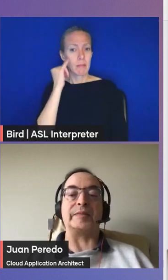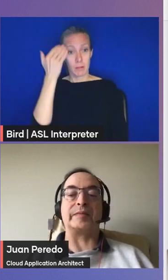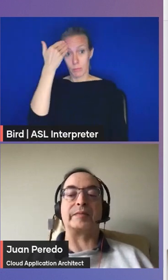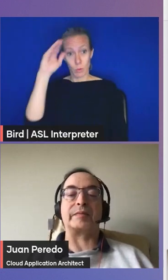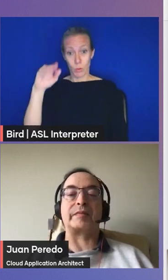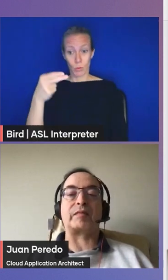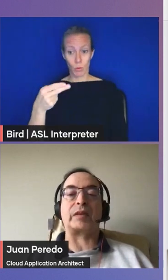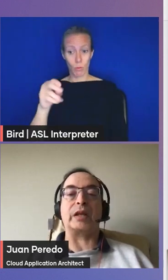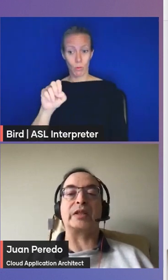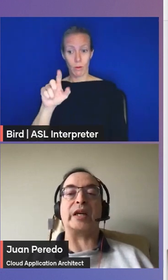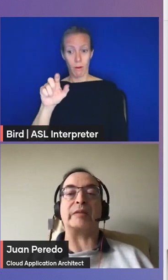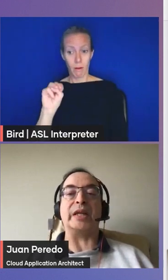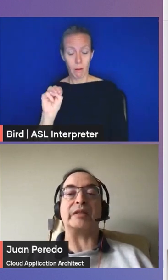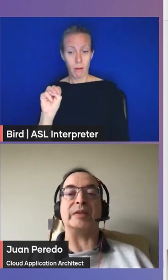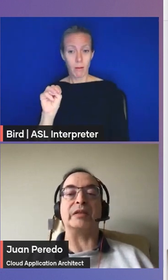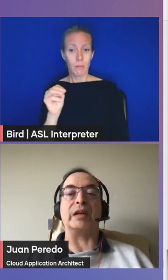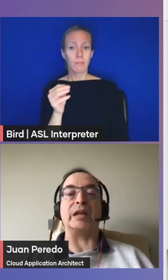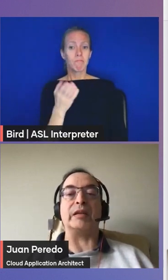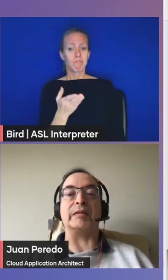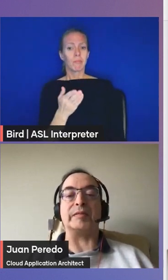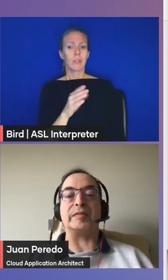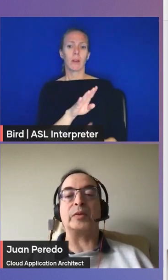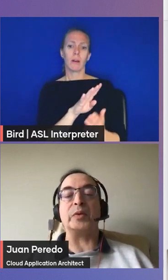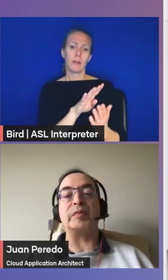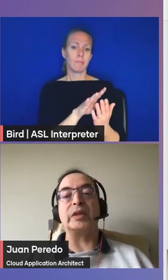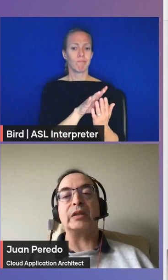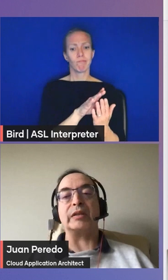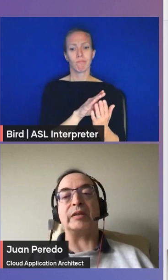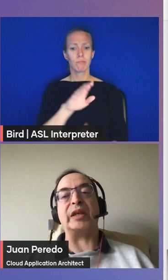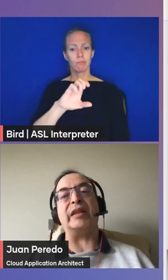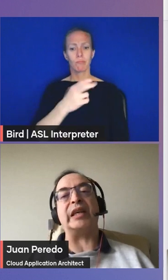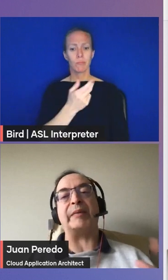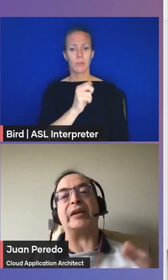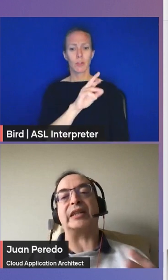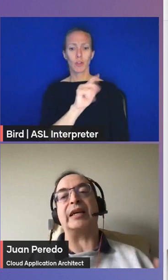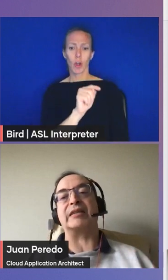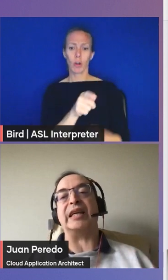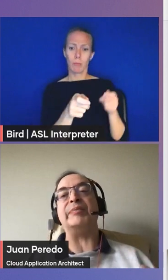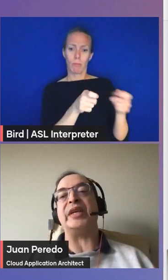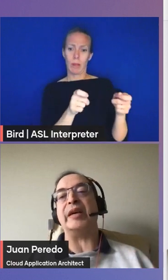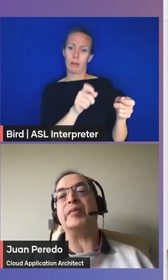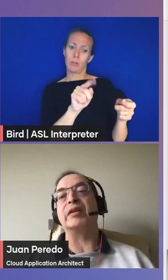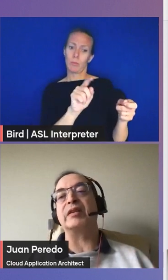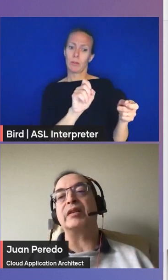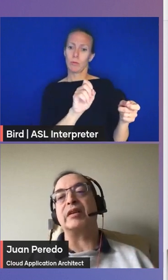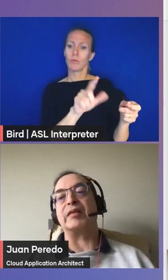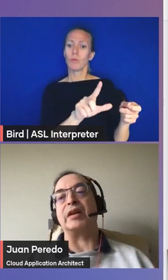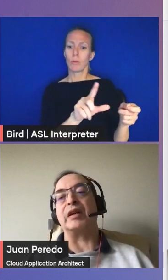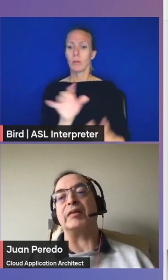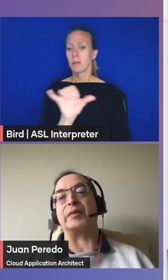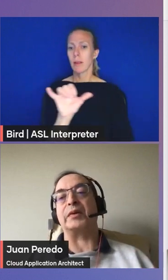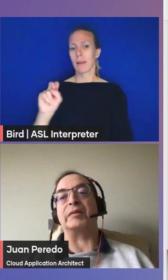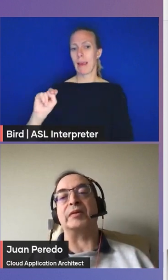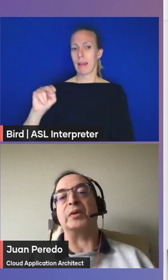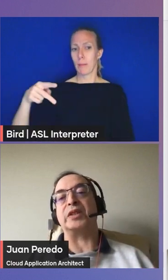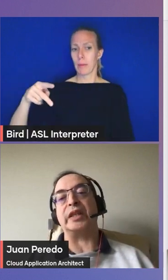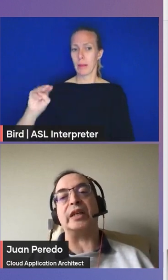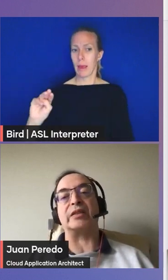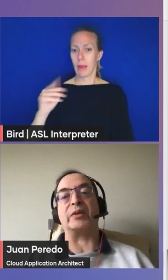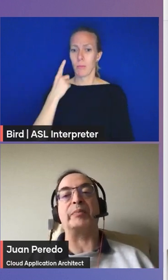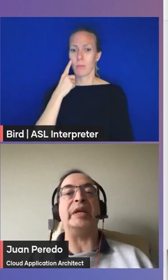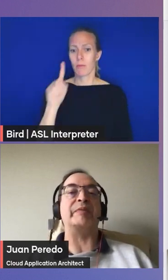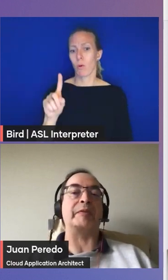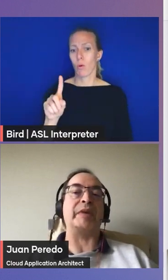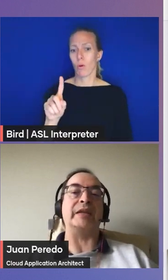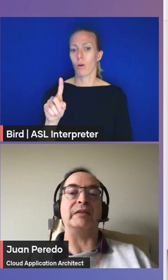a chart management tool. You can think about it as NPM for Node.js